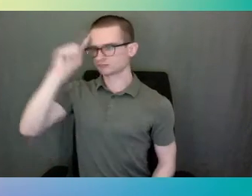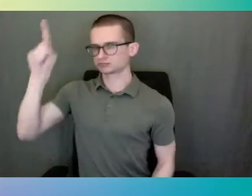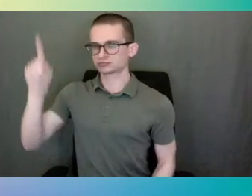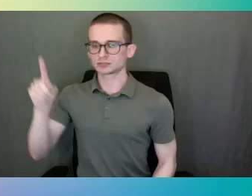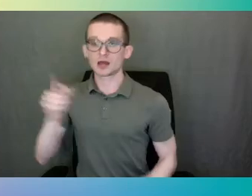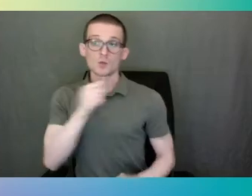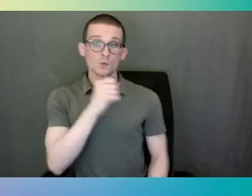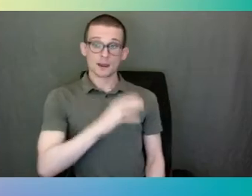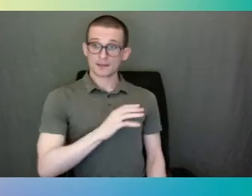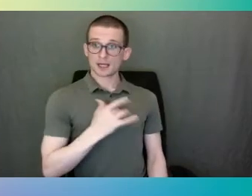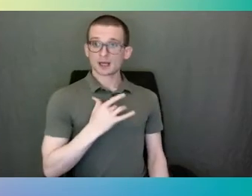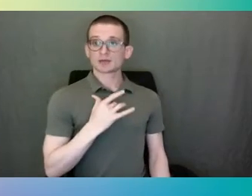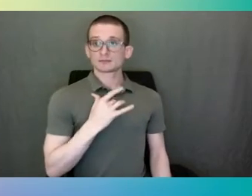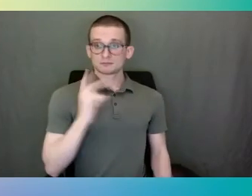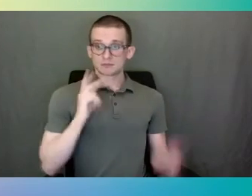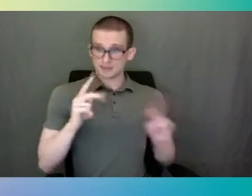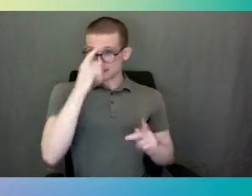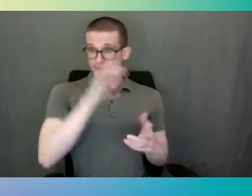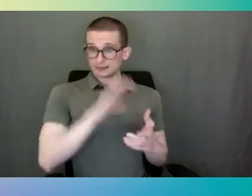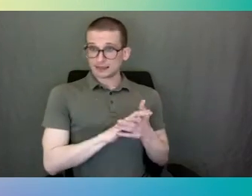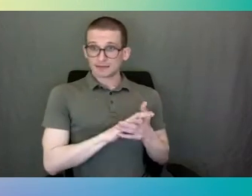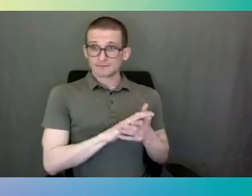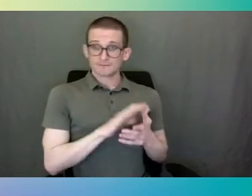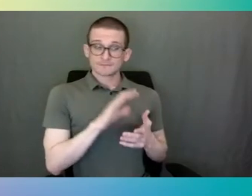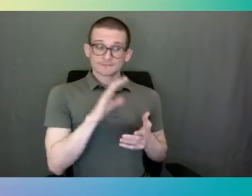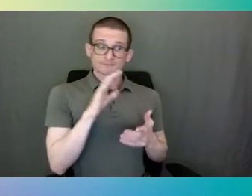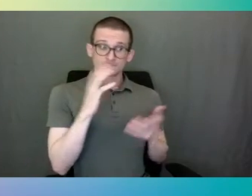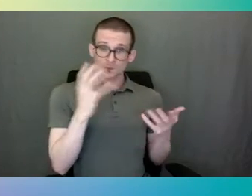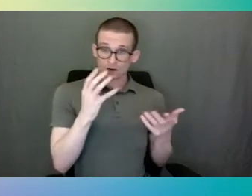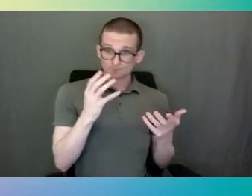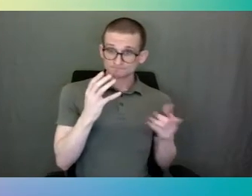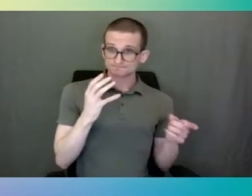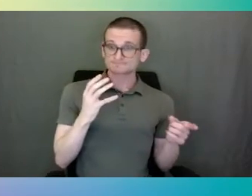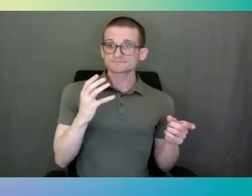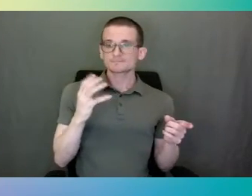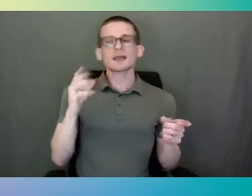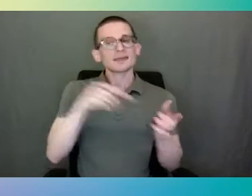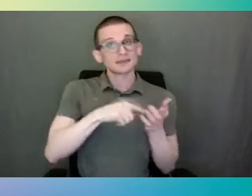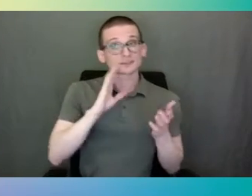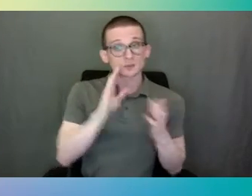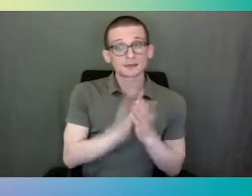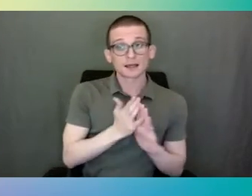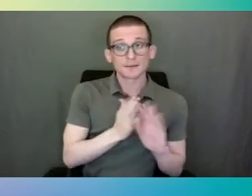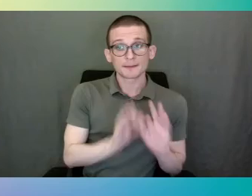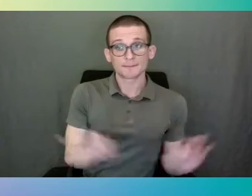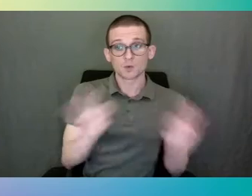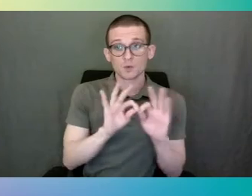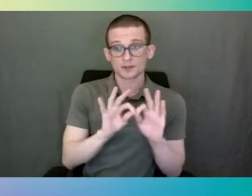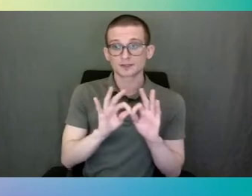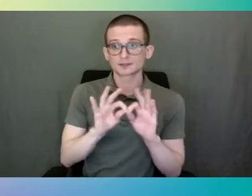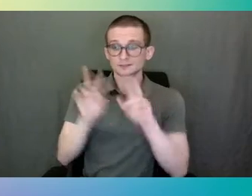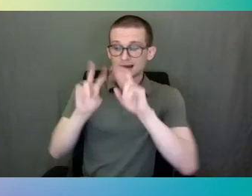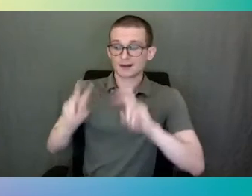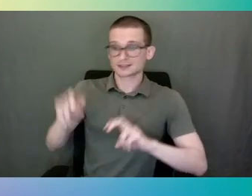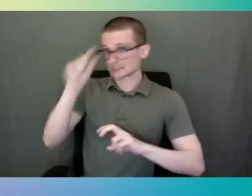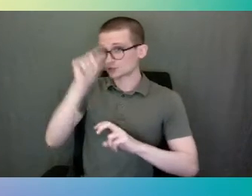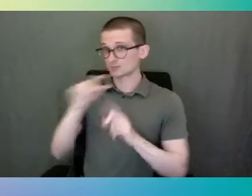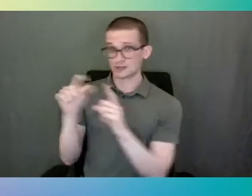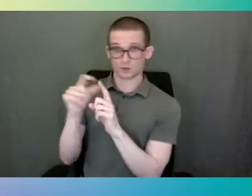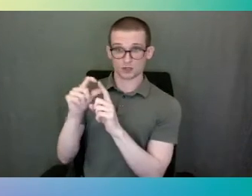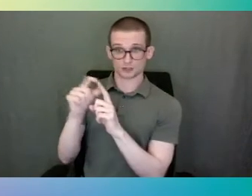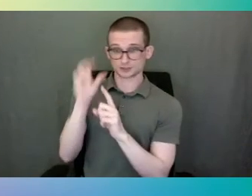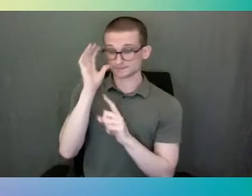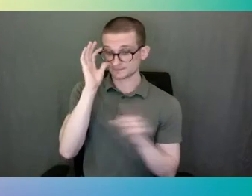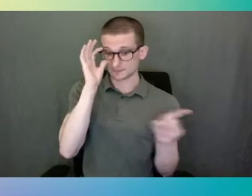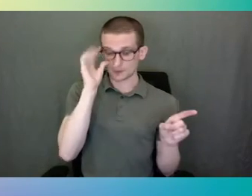was to have these traits. And this will be very important when we look at Greek words that we're focused on today. A